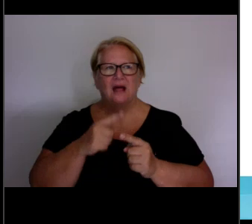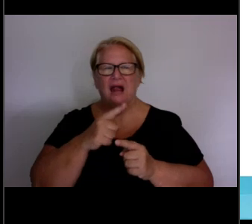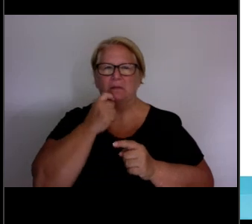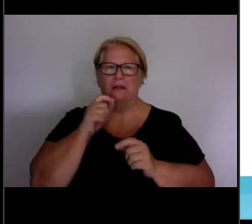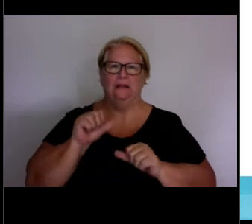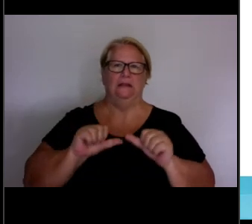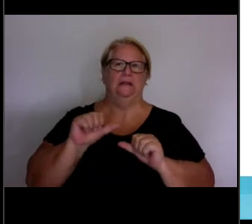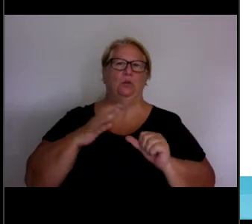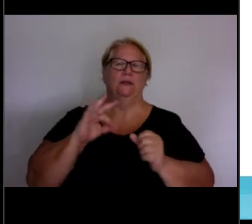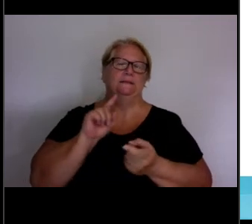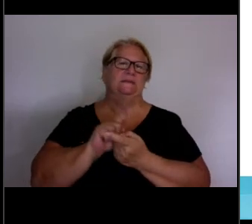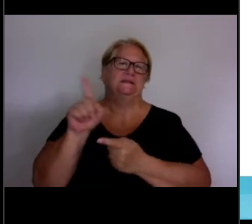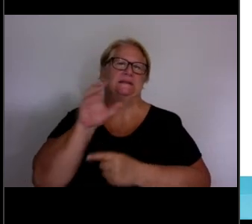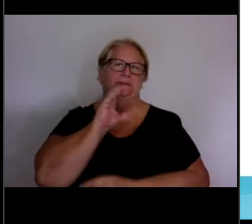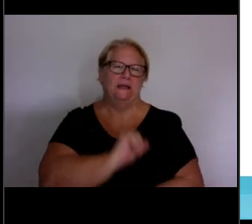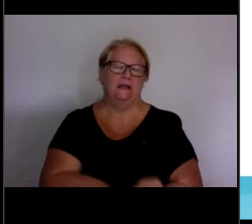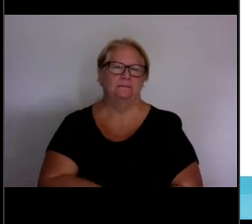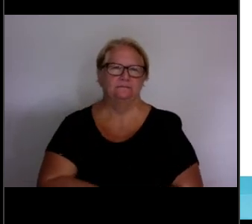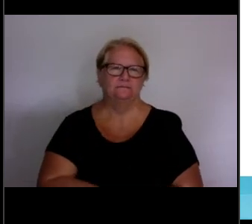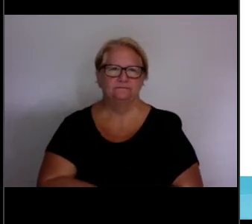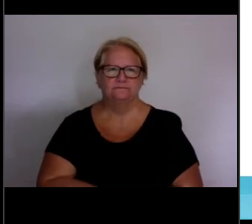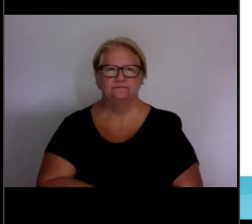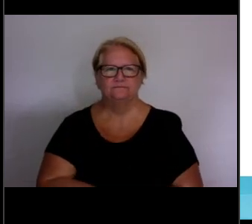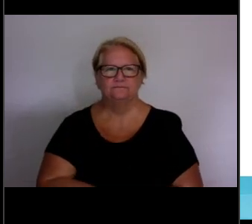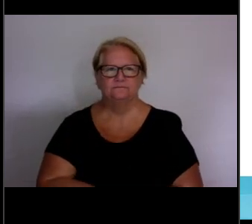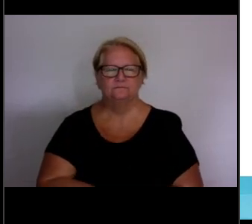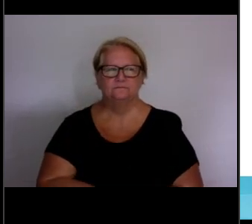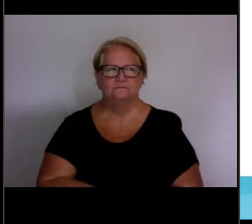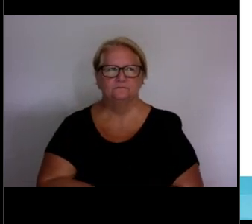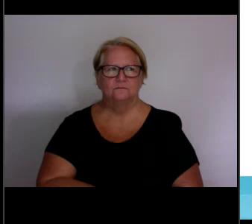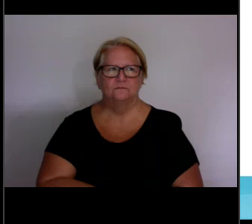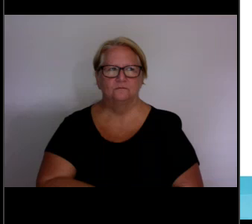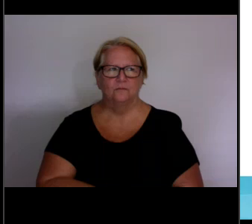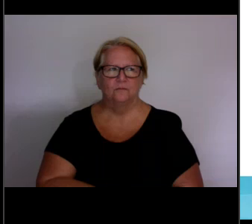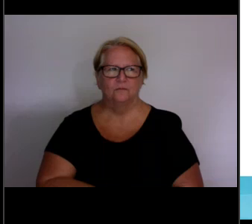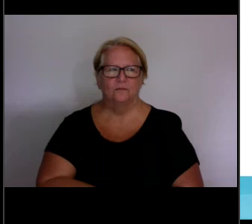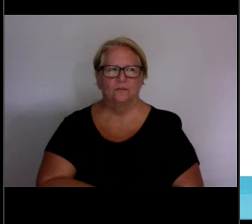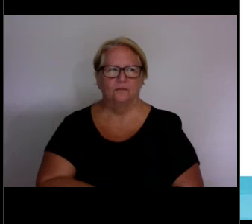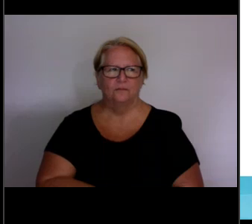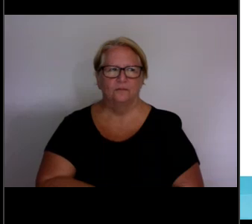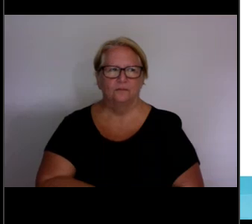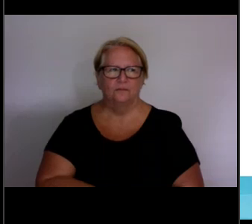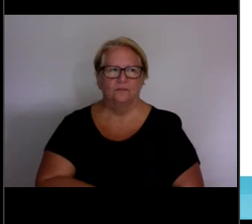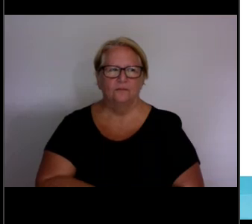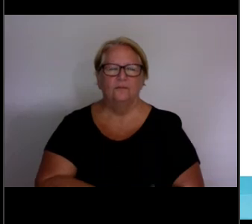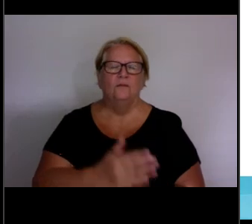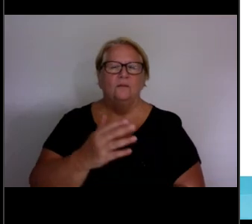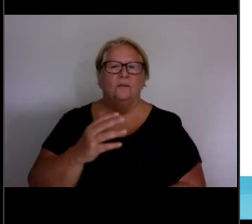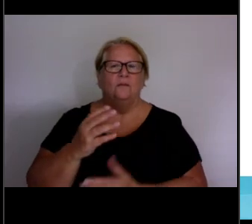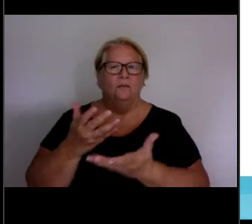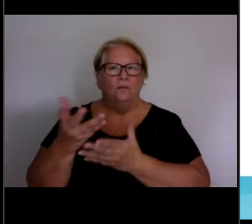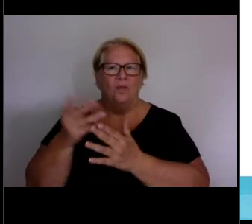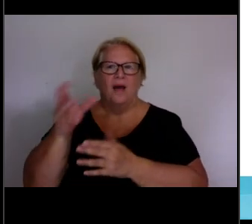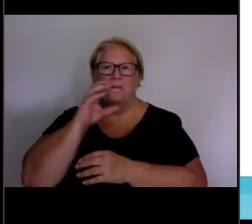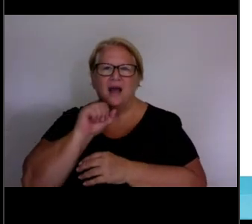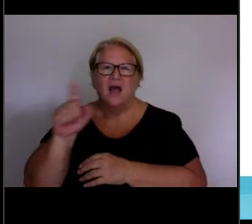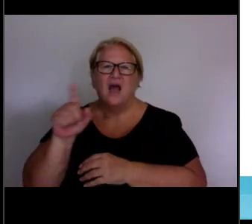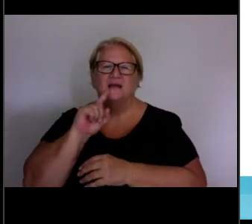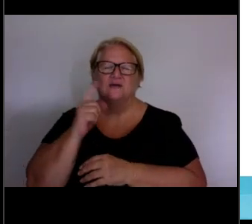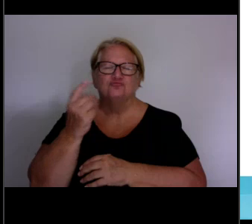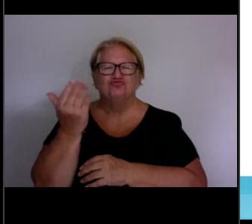him. So when we spoke with the defendant, he was very open about the fact that there had recently been a death in